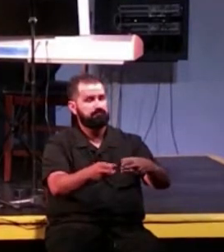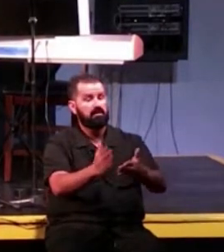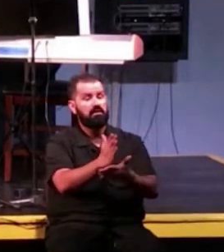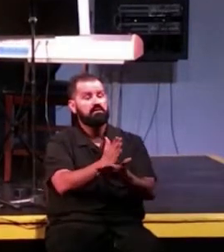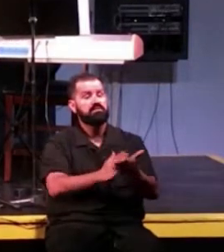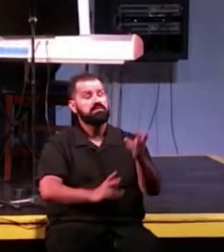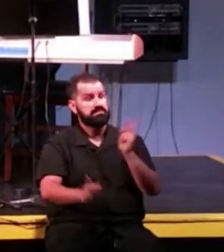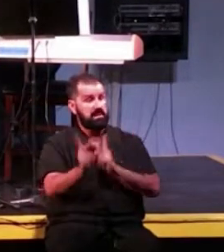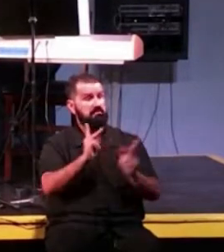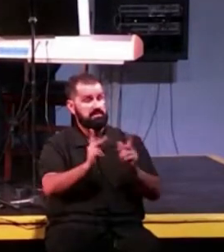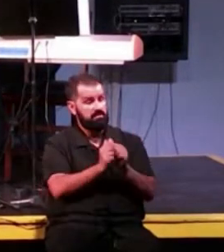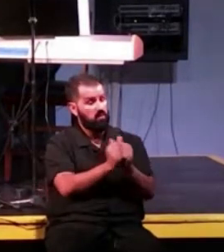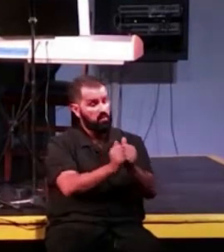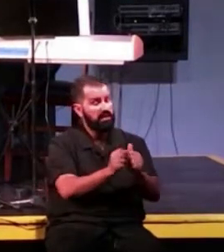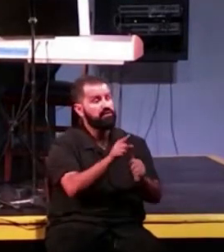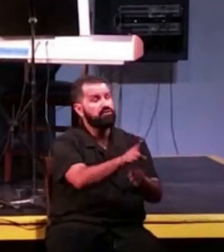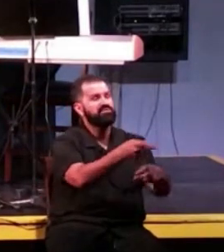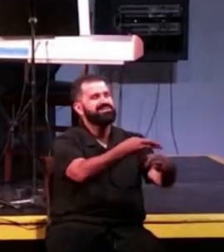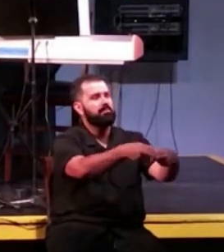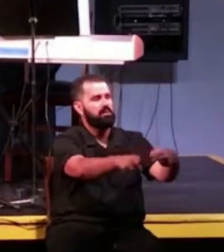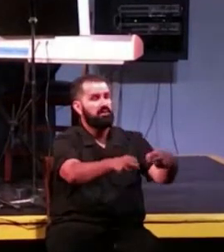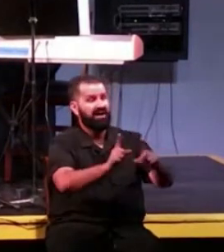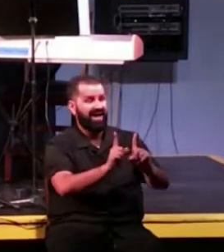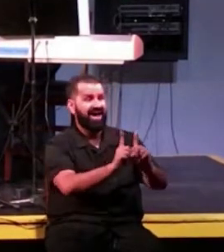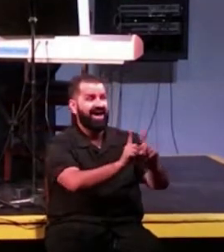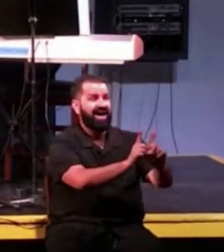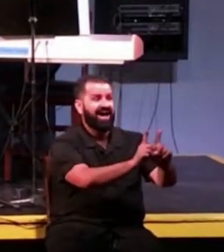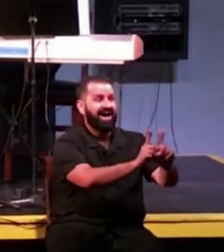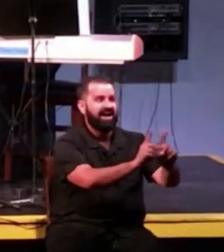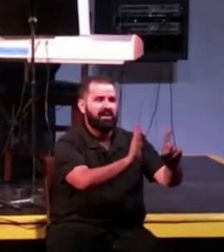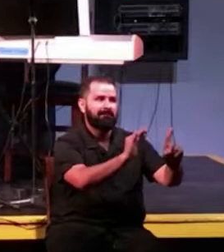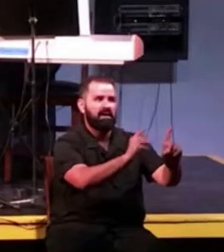Some people are with you for a while, and then they're gone.